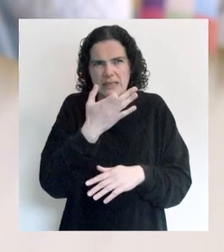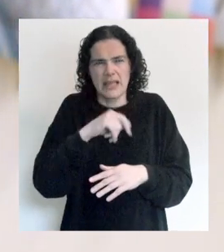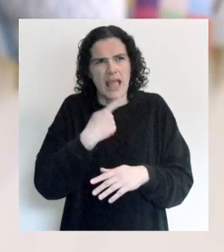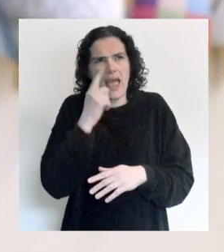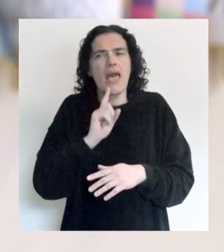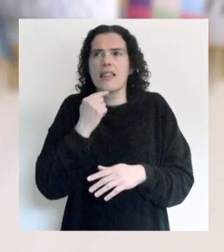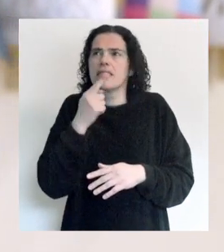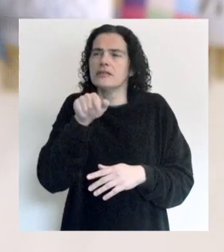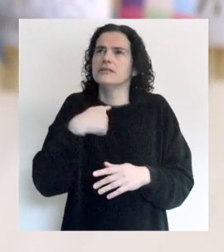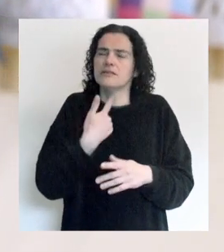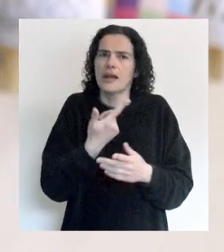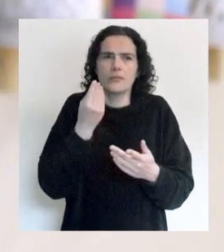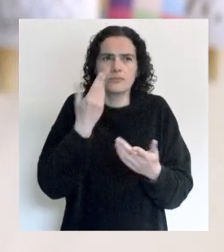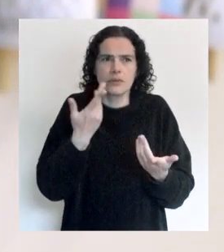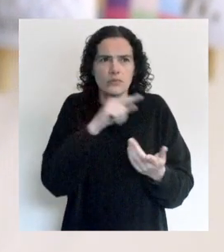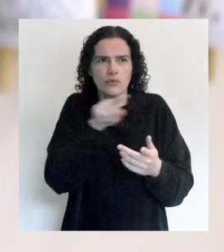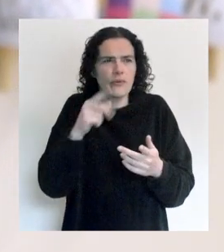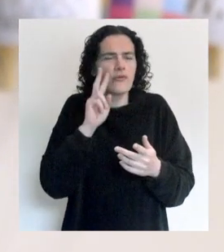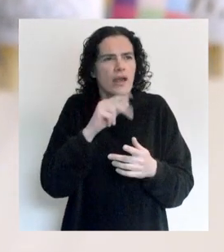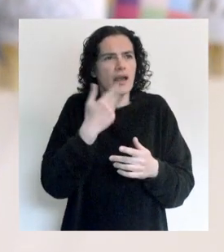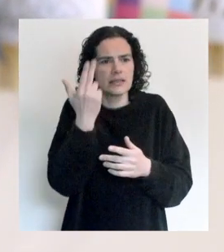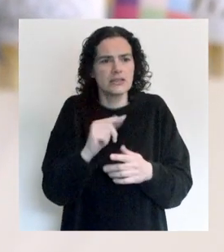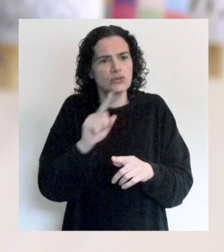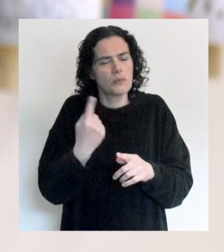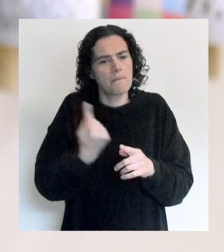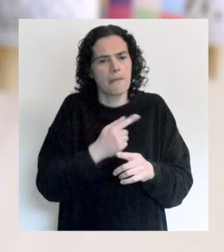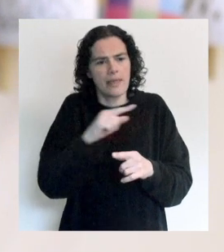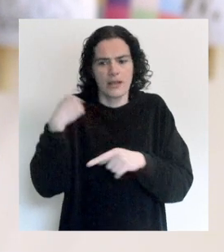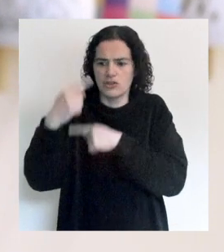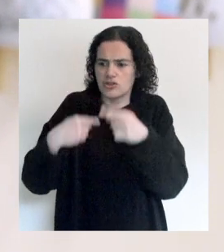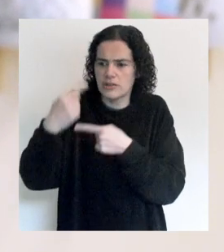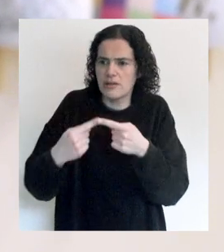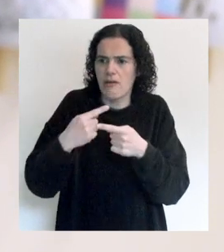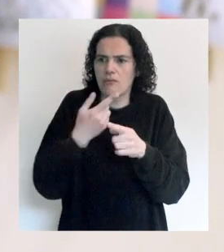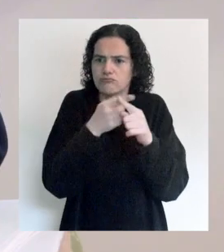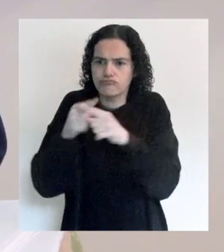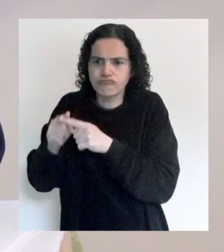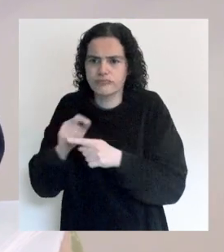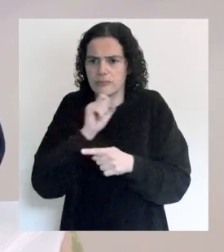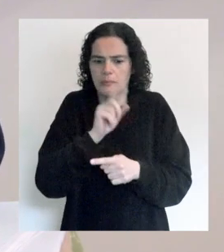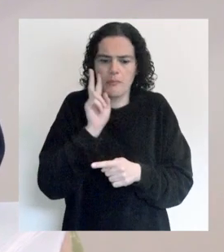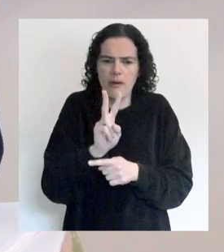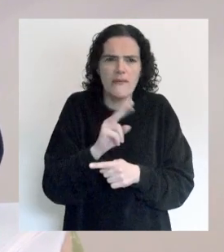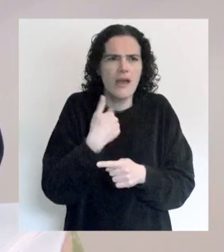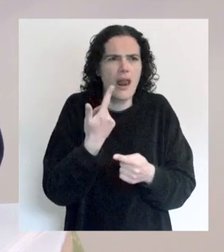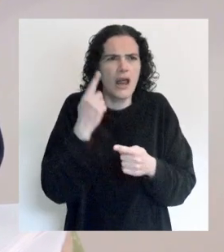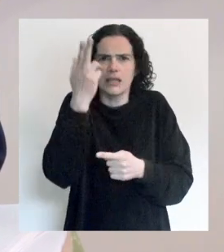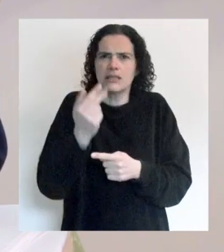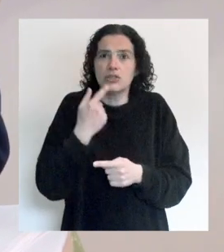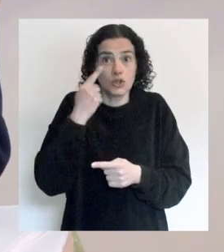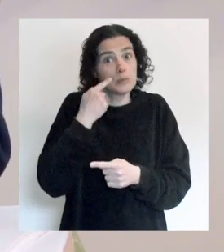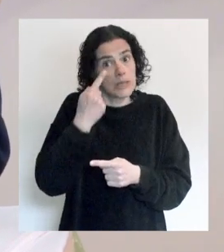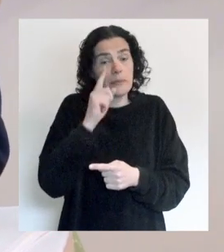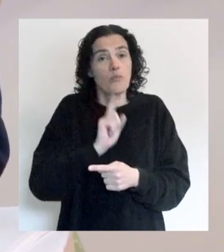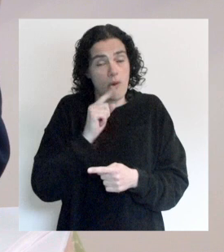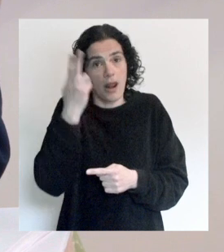I was 17, and she said, it's wonderful that you visit all these young artists, but you should have a transgenerational approach. You should visit, there's so many amazing artists,